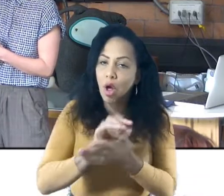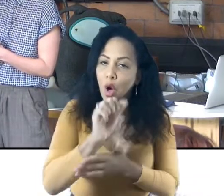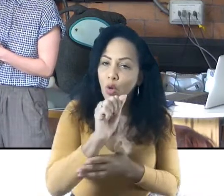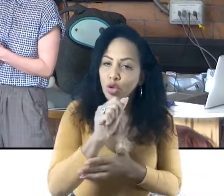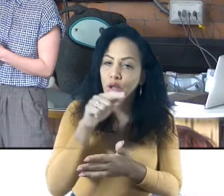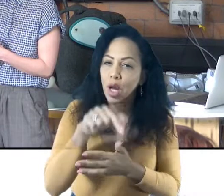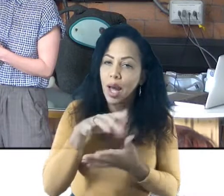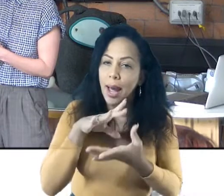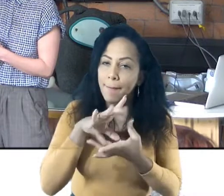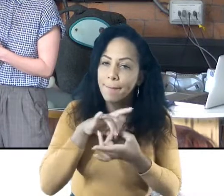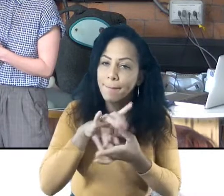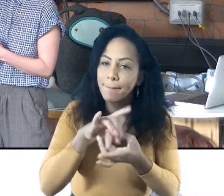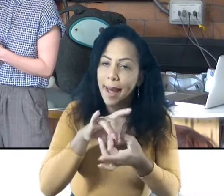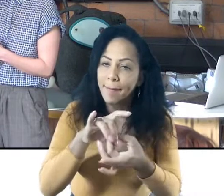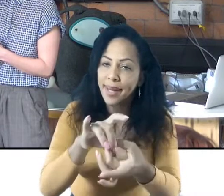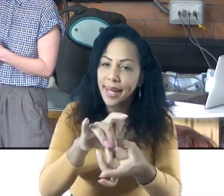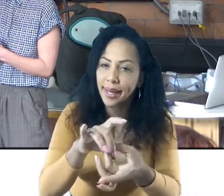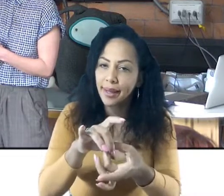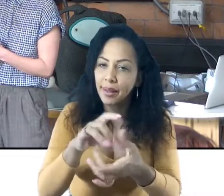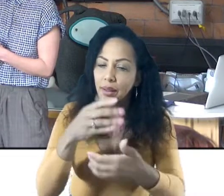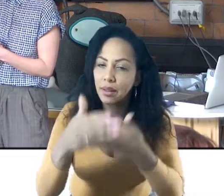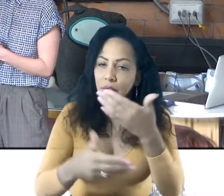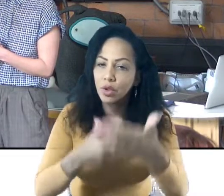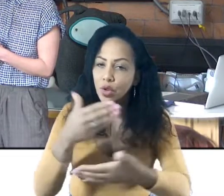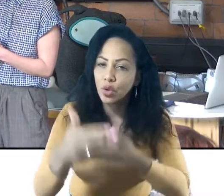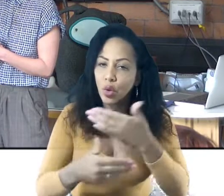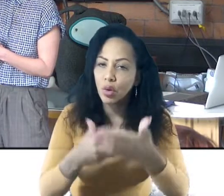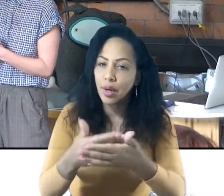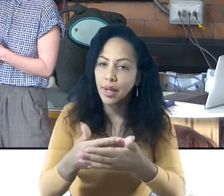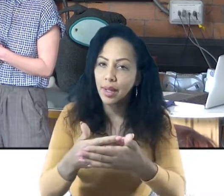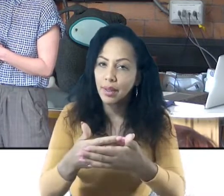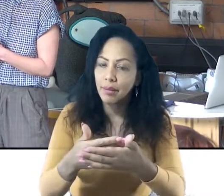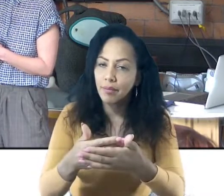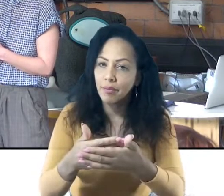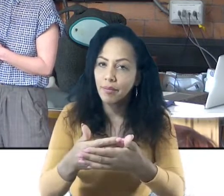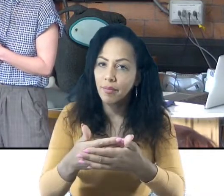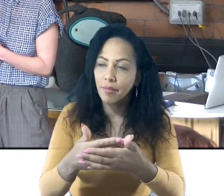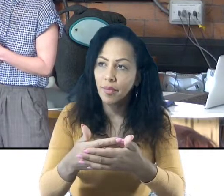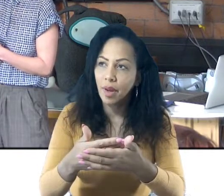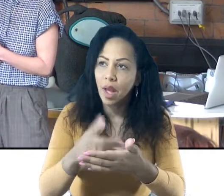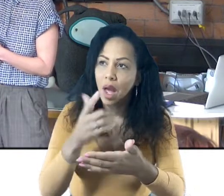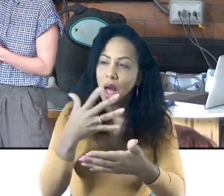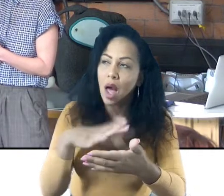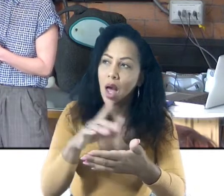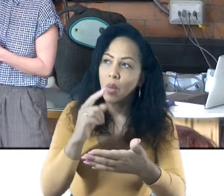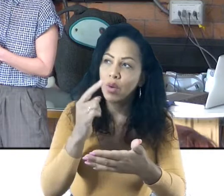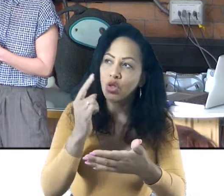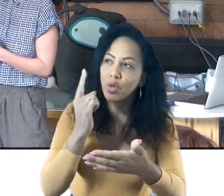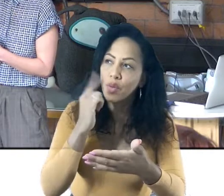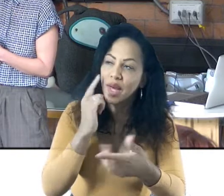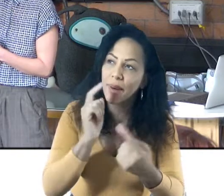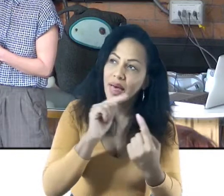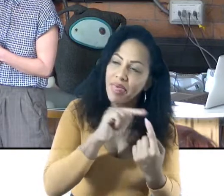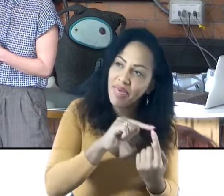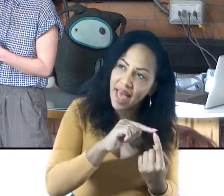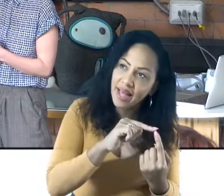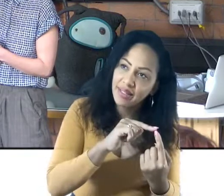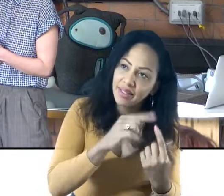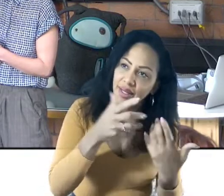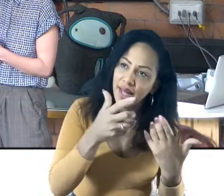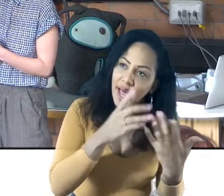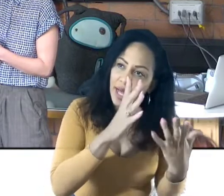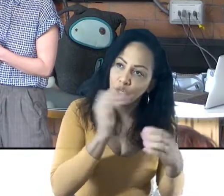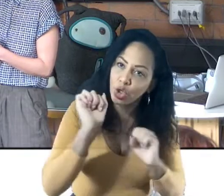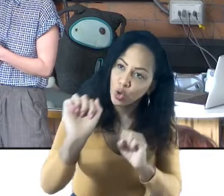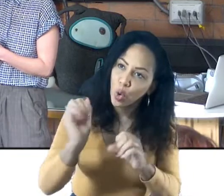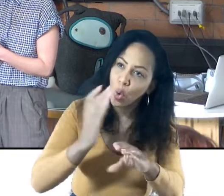the whole loop round, how do you feel about that in relation to the work that you've made? Is there a very clear connection now, or has that kind of